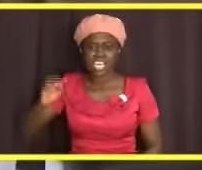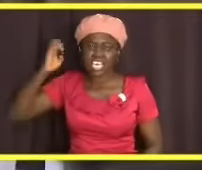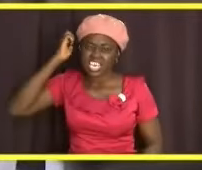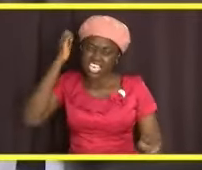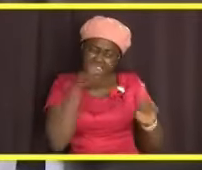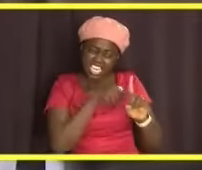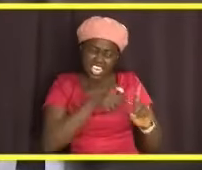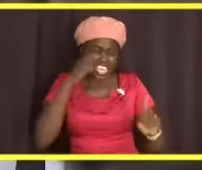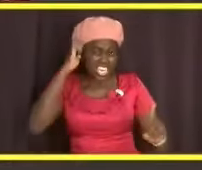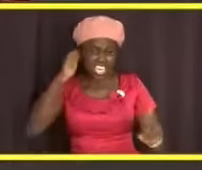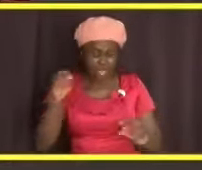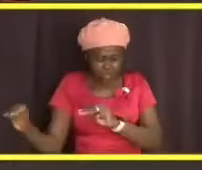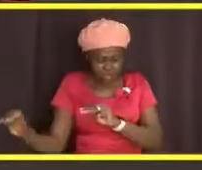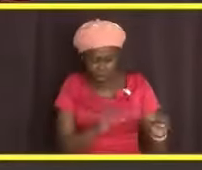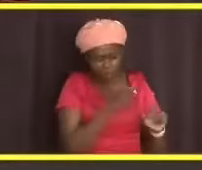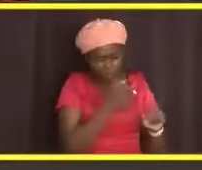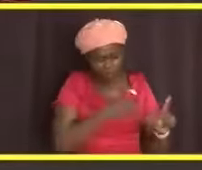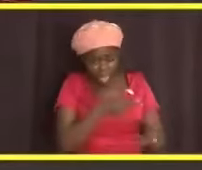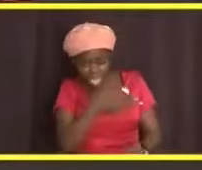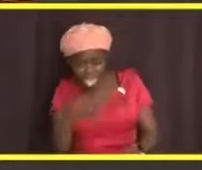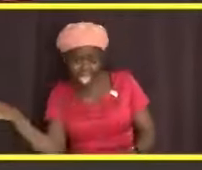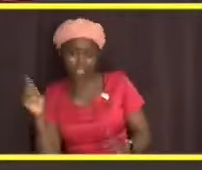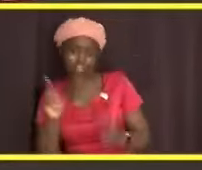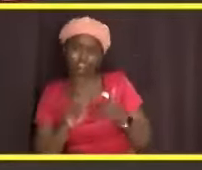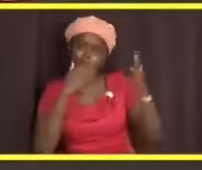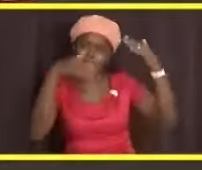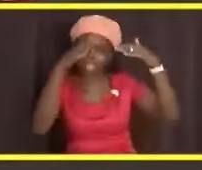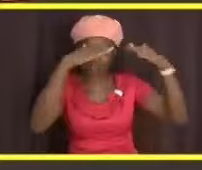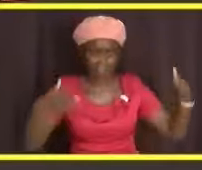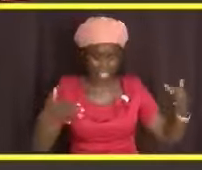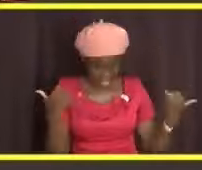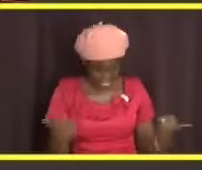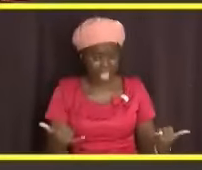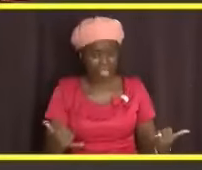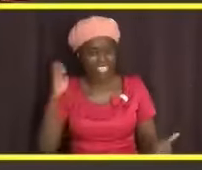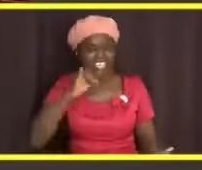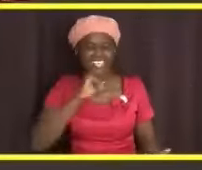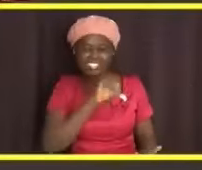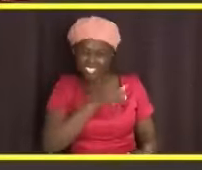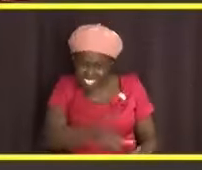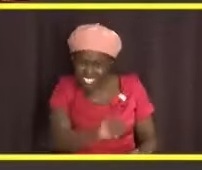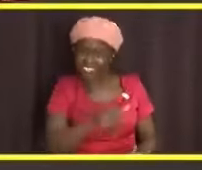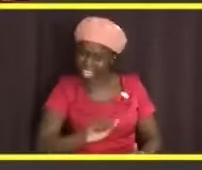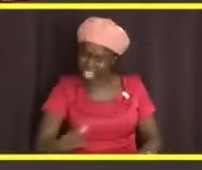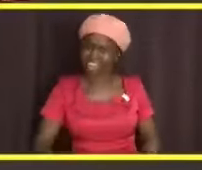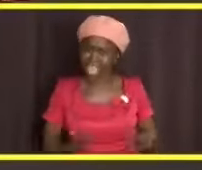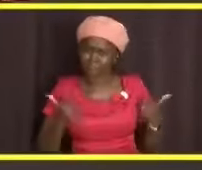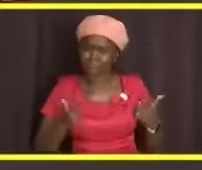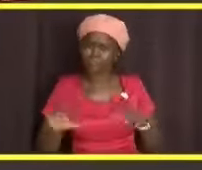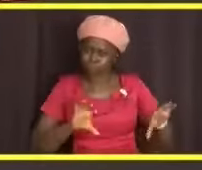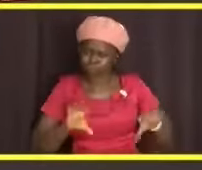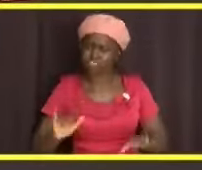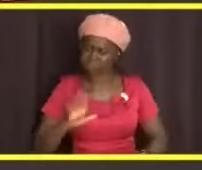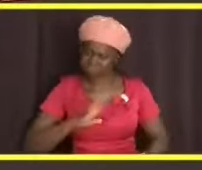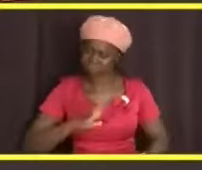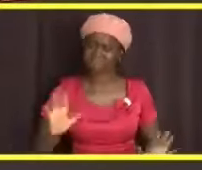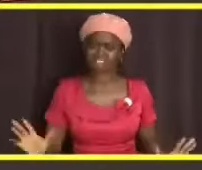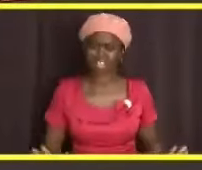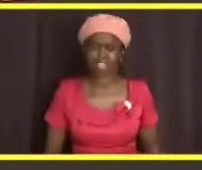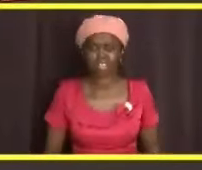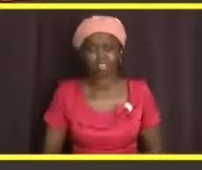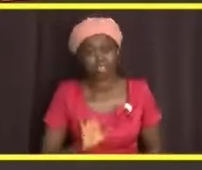all the way to heaven. He's alive and well today, doing well. But don't wait till you